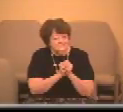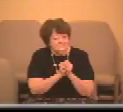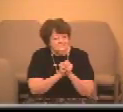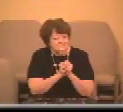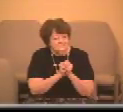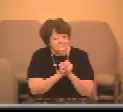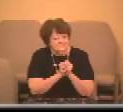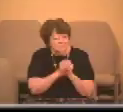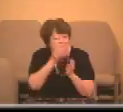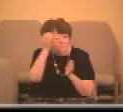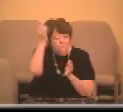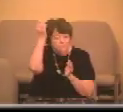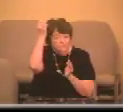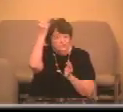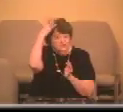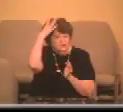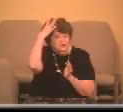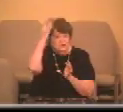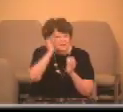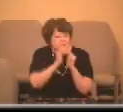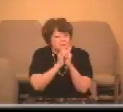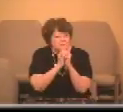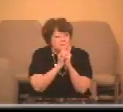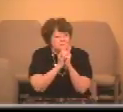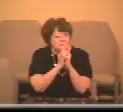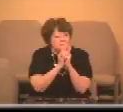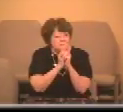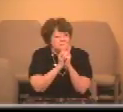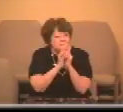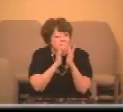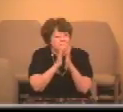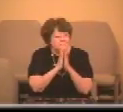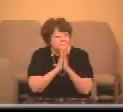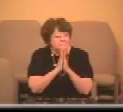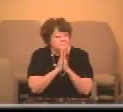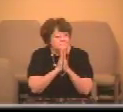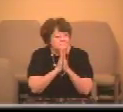grace. Worship. Prayer.